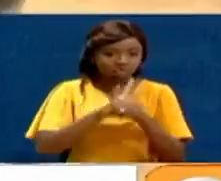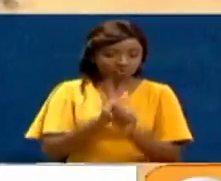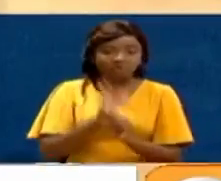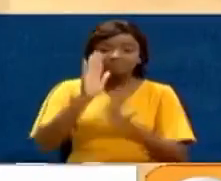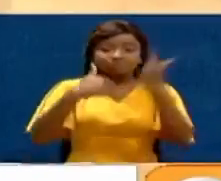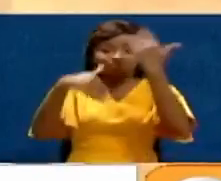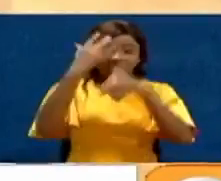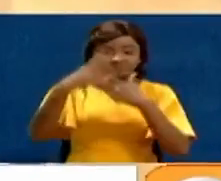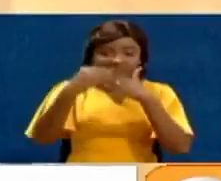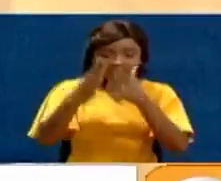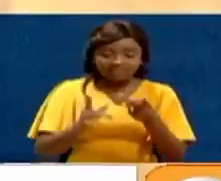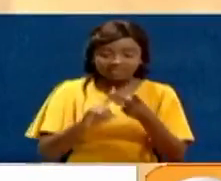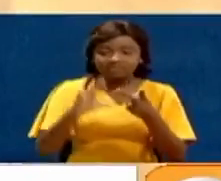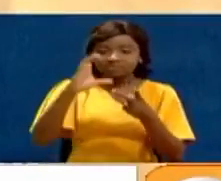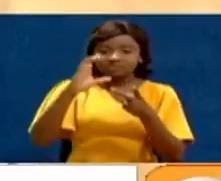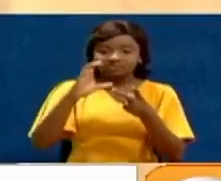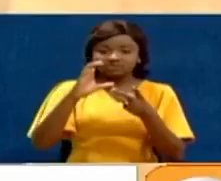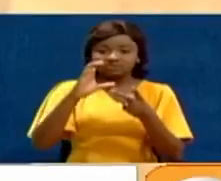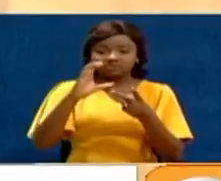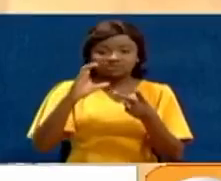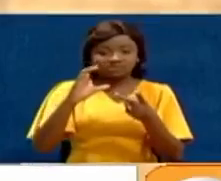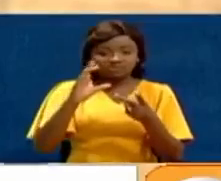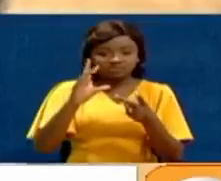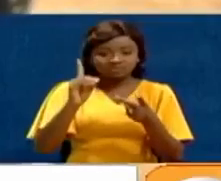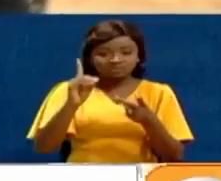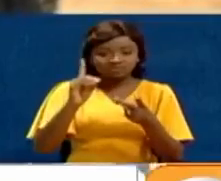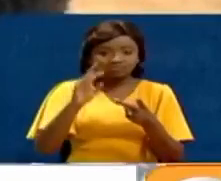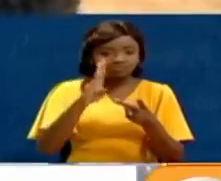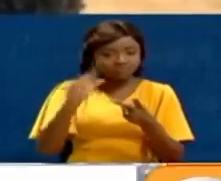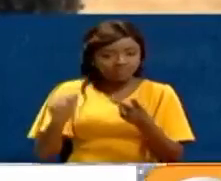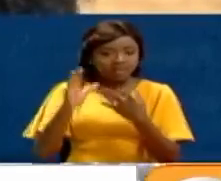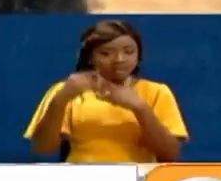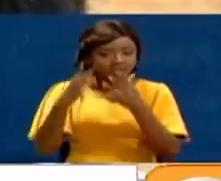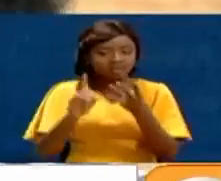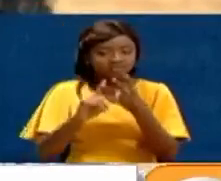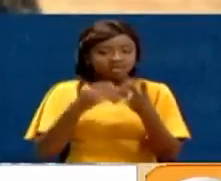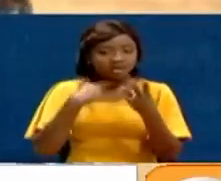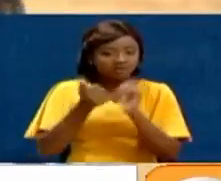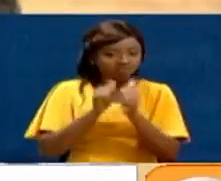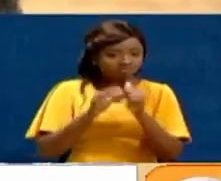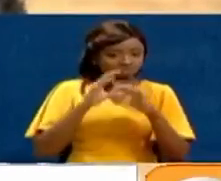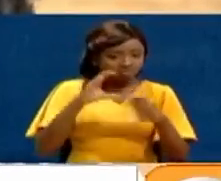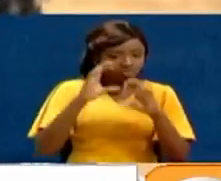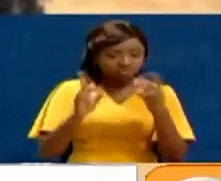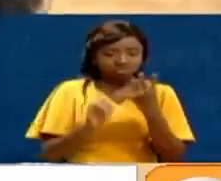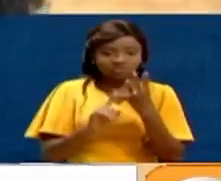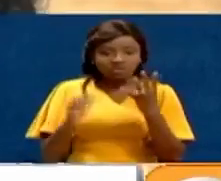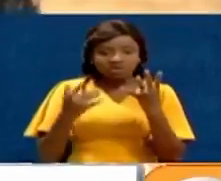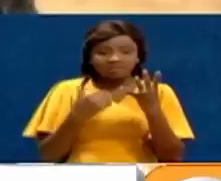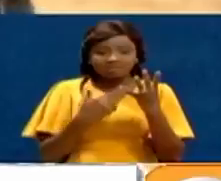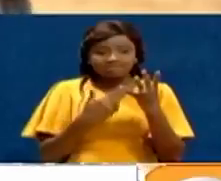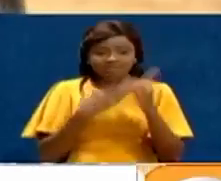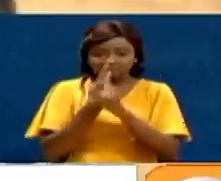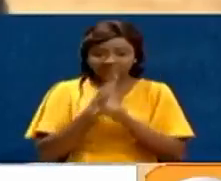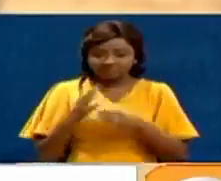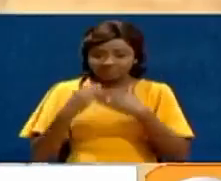leaders, we have CBO leaders, we have artists, we have sport coaches, and